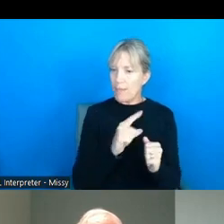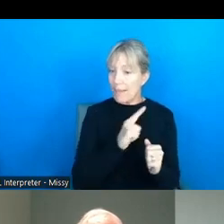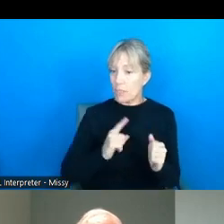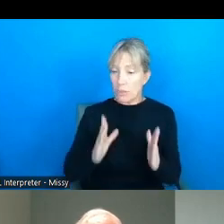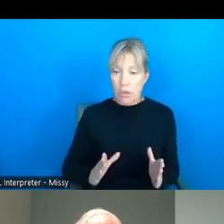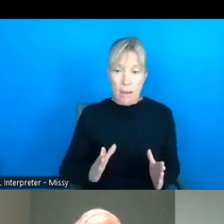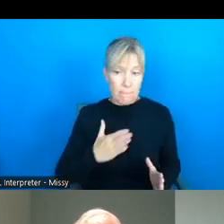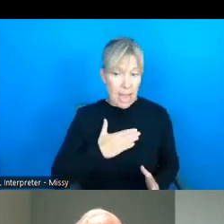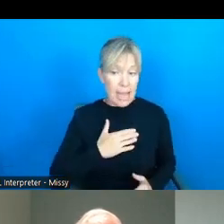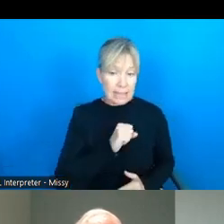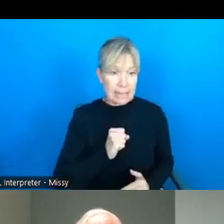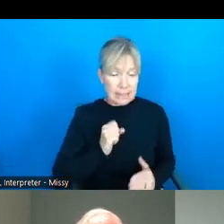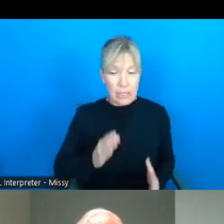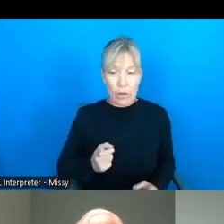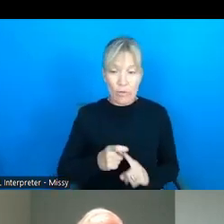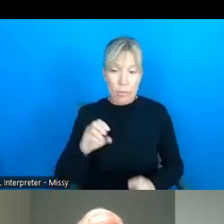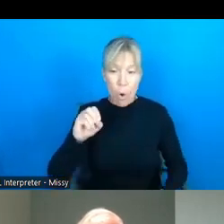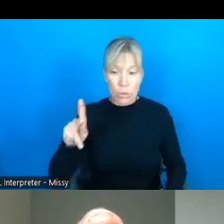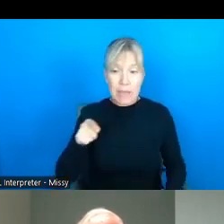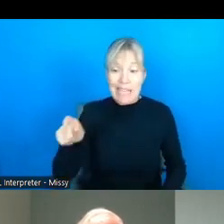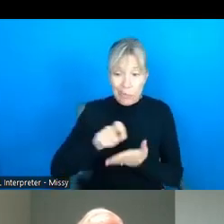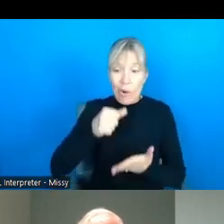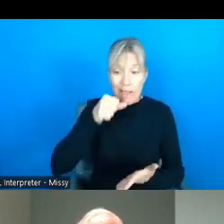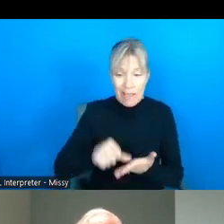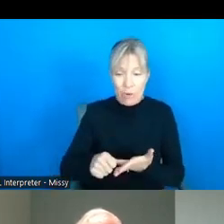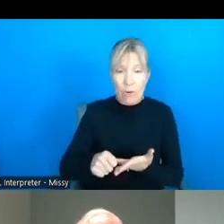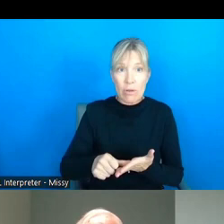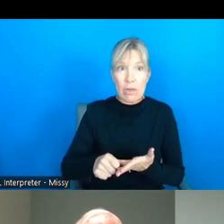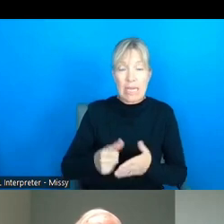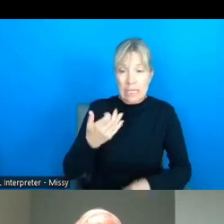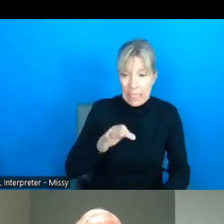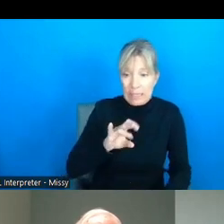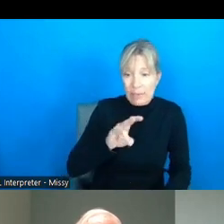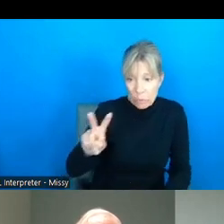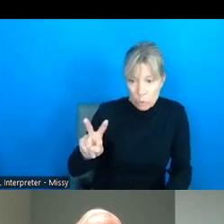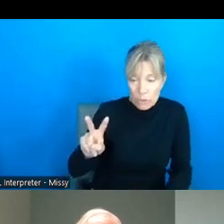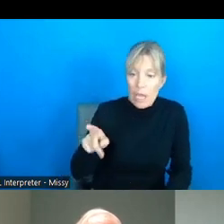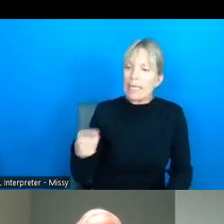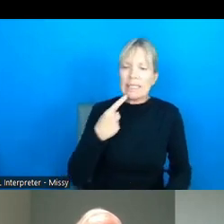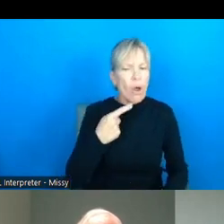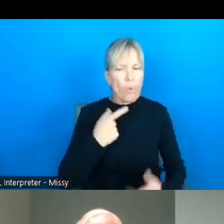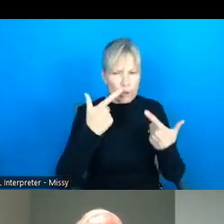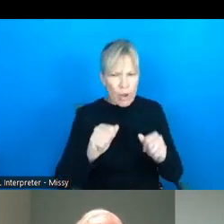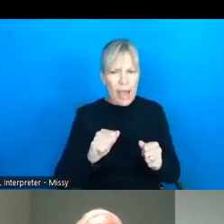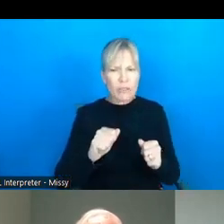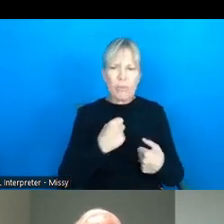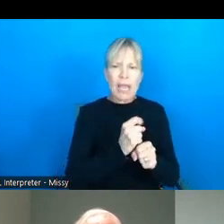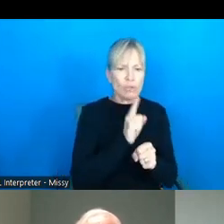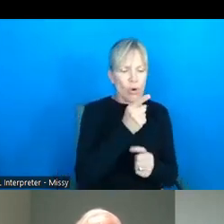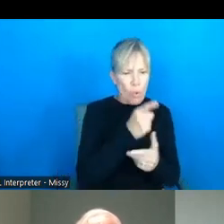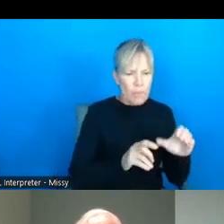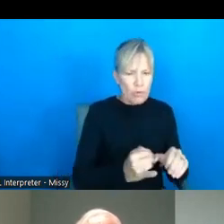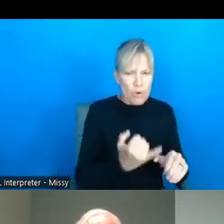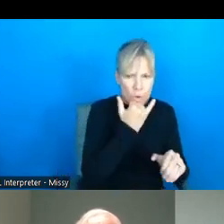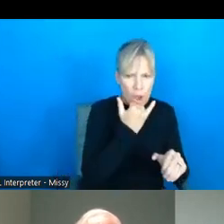My senator from Oklahoma wrote me a letter in 1972 saying we're trying to right the wrongs.